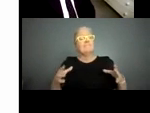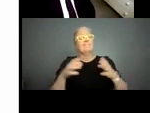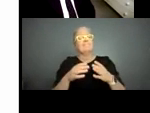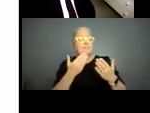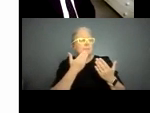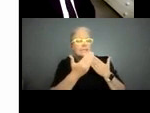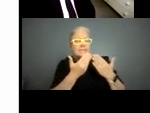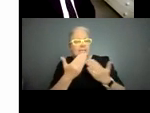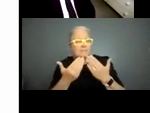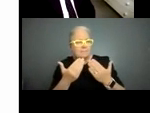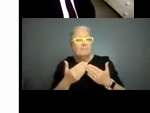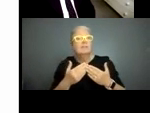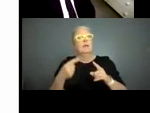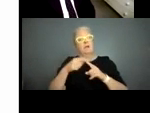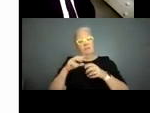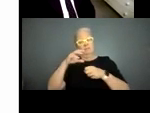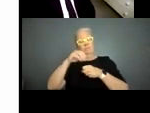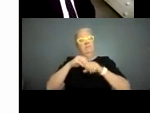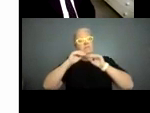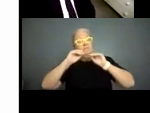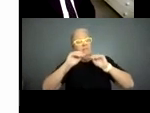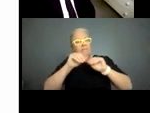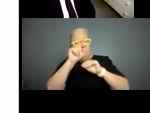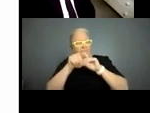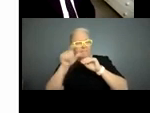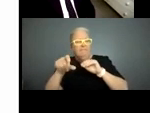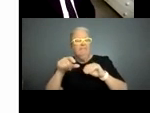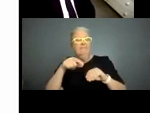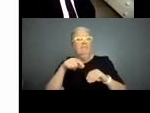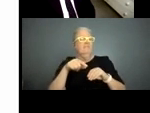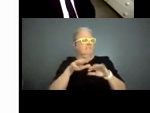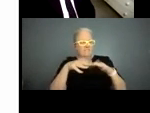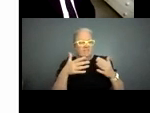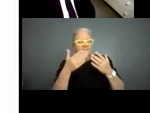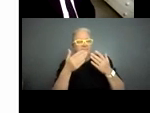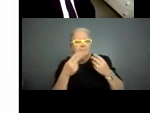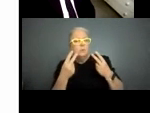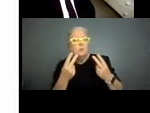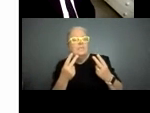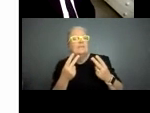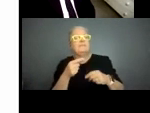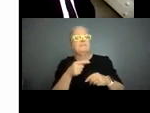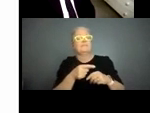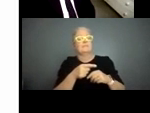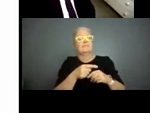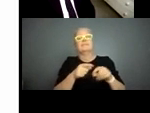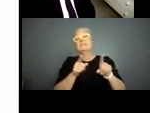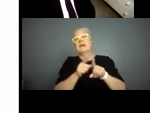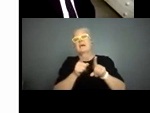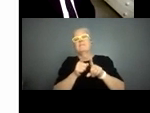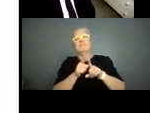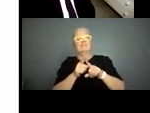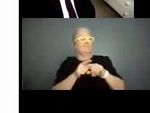with the teacher, the inclusion teacher also, any relevant TAs in the class, because it's not just